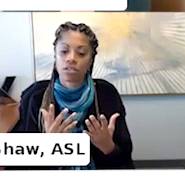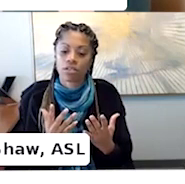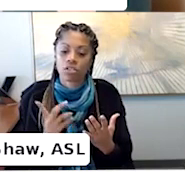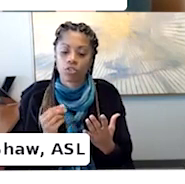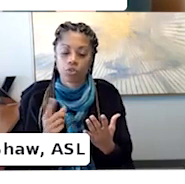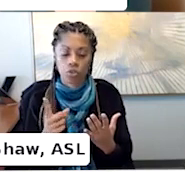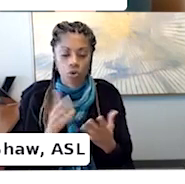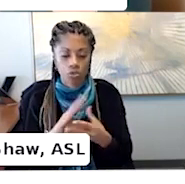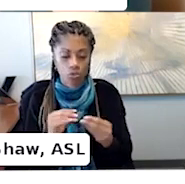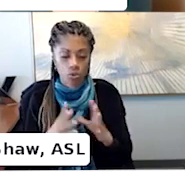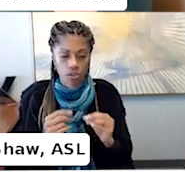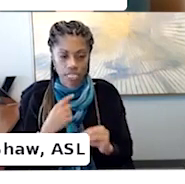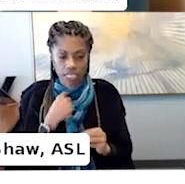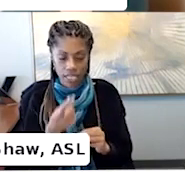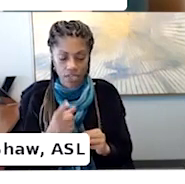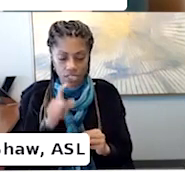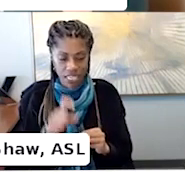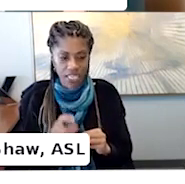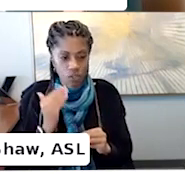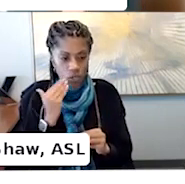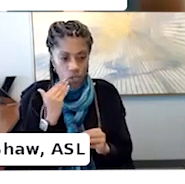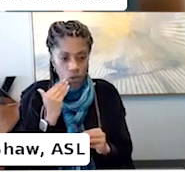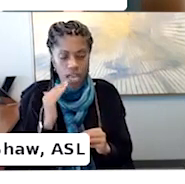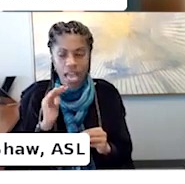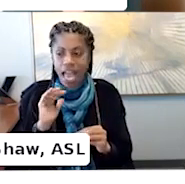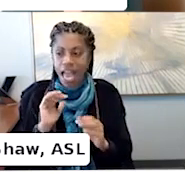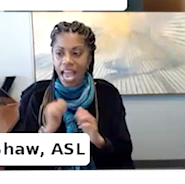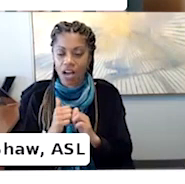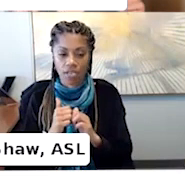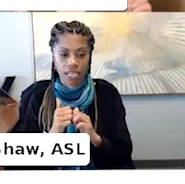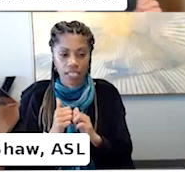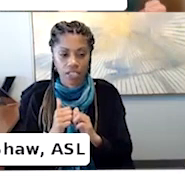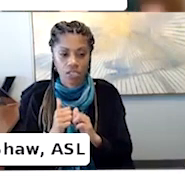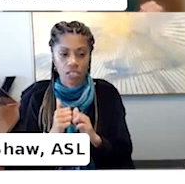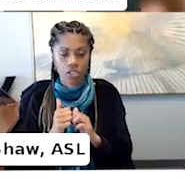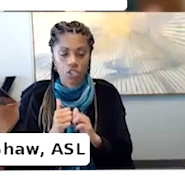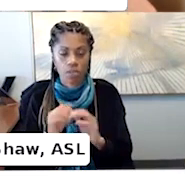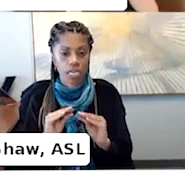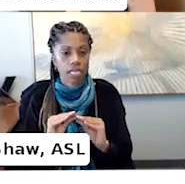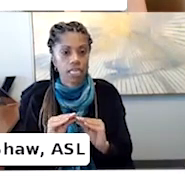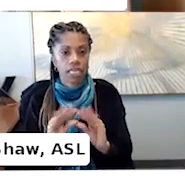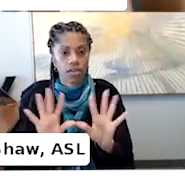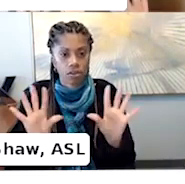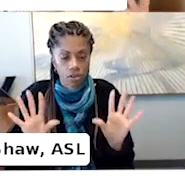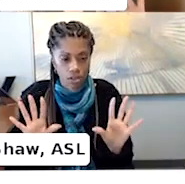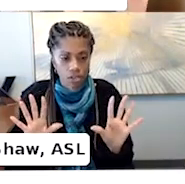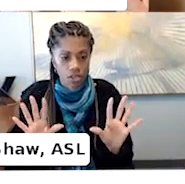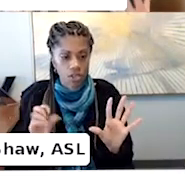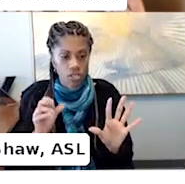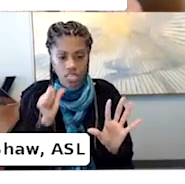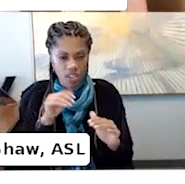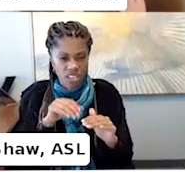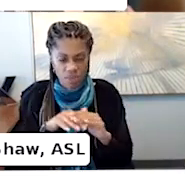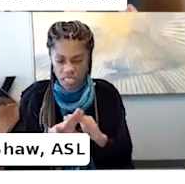know before deciding to share their story? How can you set their expectations like really clearly and crisply so they don't come into the experience